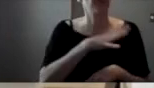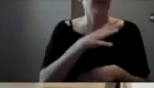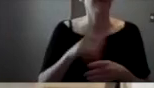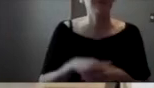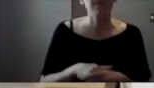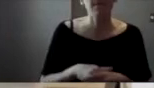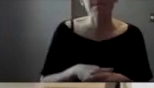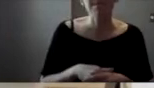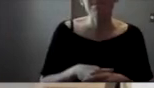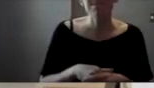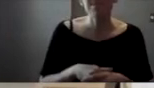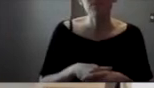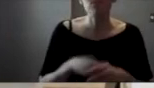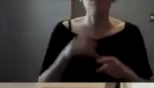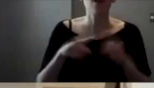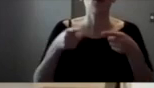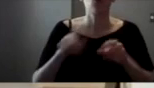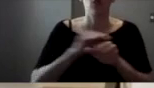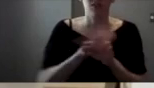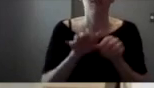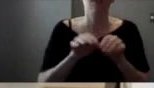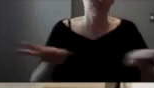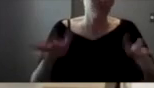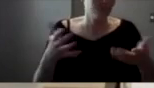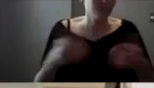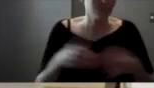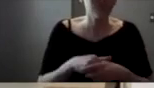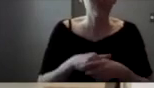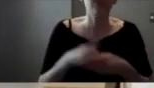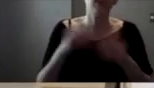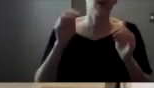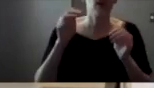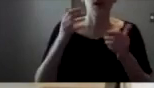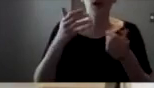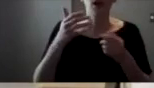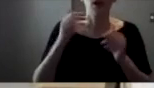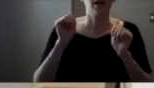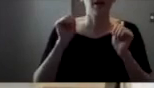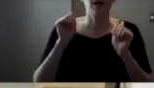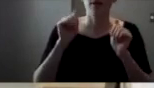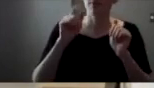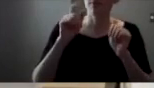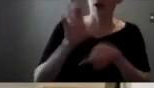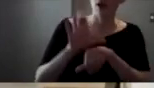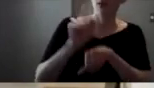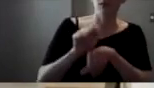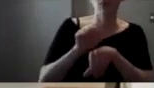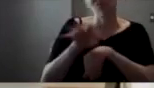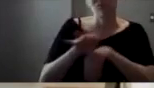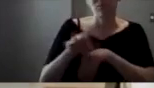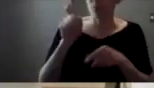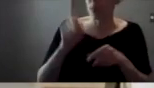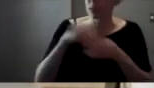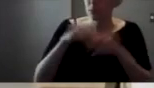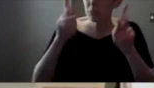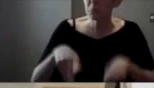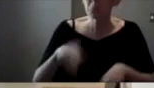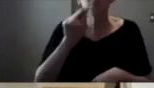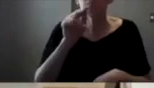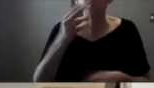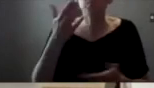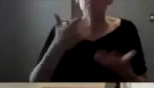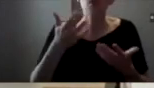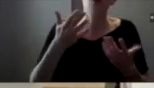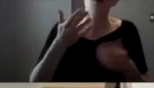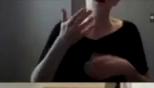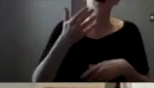talked about, counseling. Now, this counseling does not have to be in person. A lot of it is using, of course, for us, for the majority of our women,